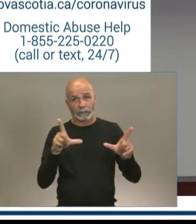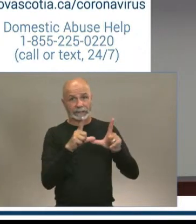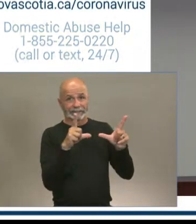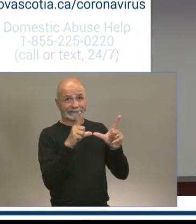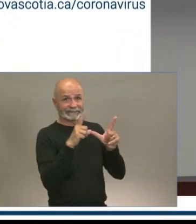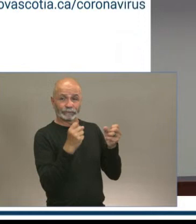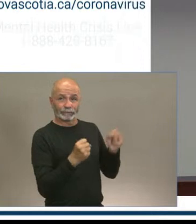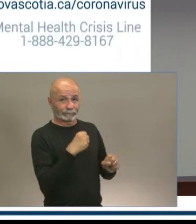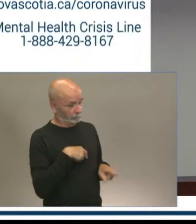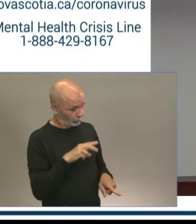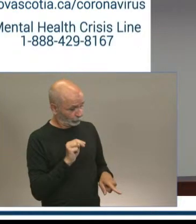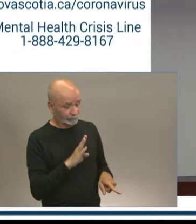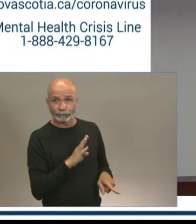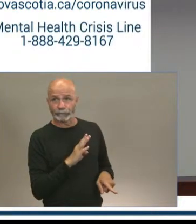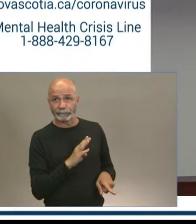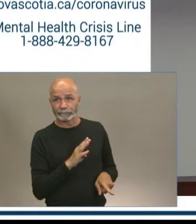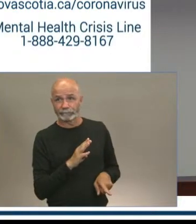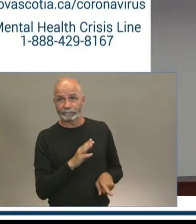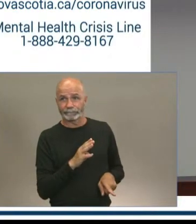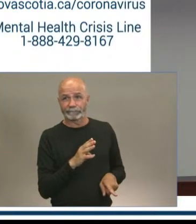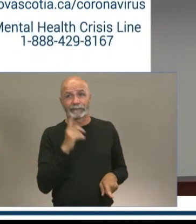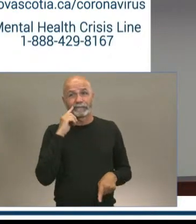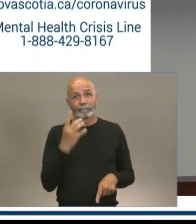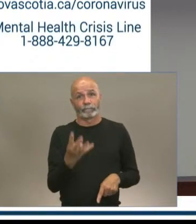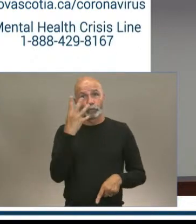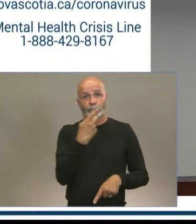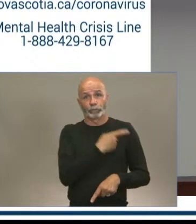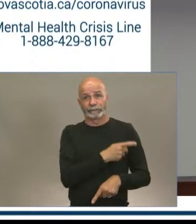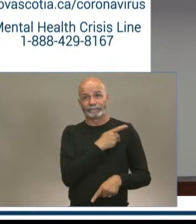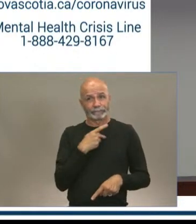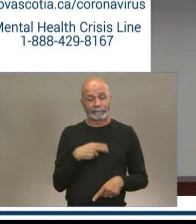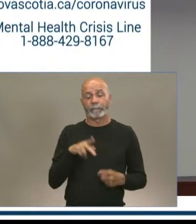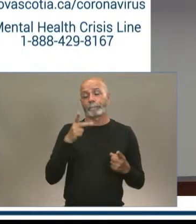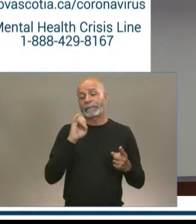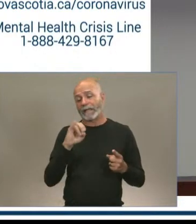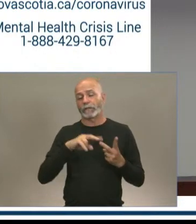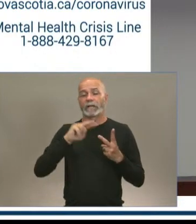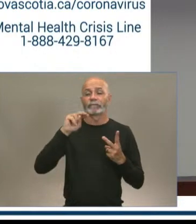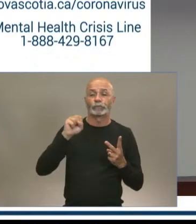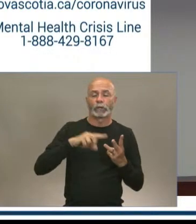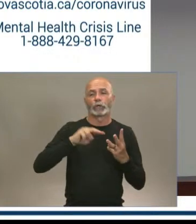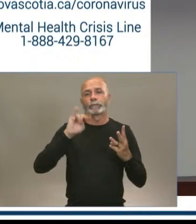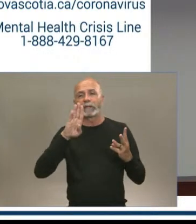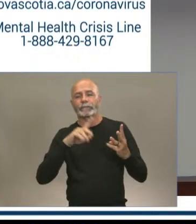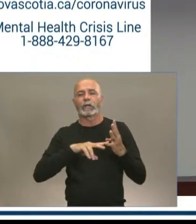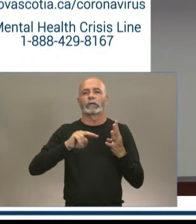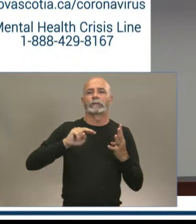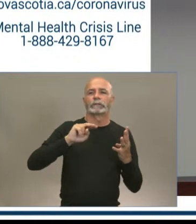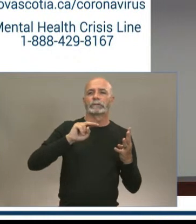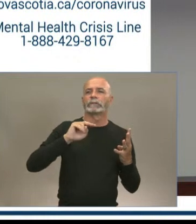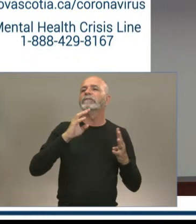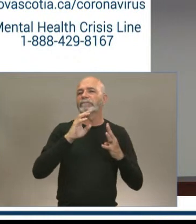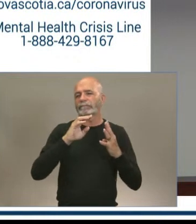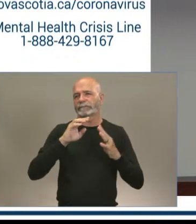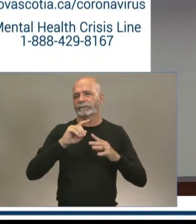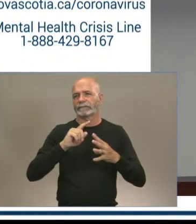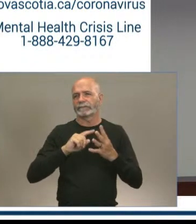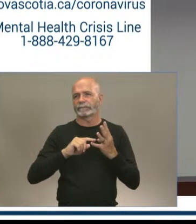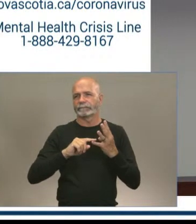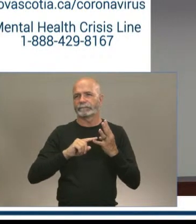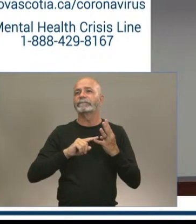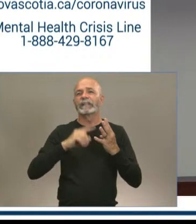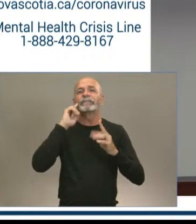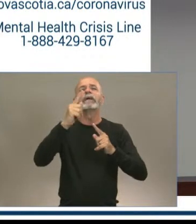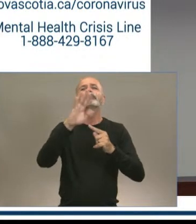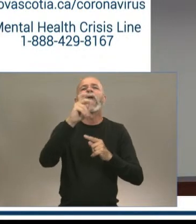two streams. It's the Atlantic Canadians and people for a long time, truck drivers, people who travel across that land border on a regular,